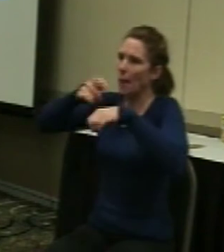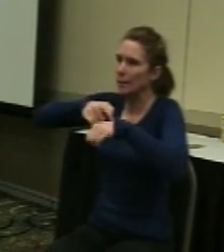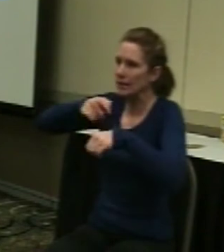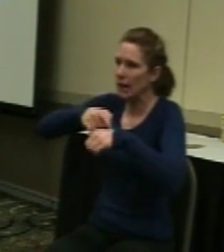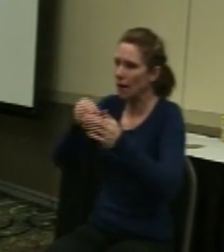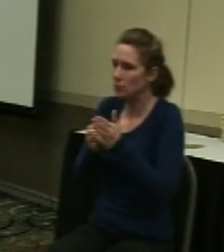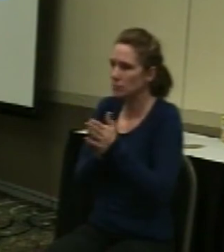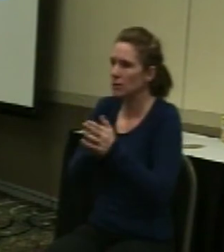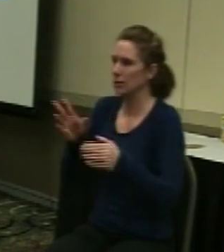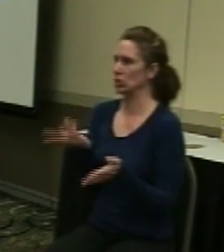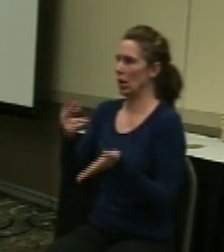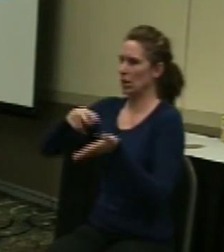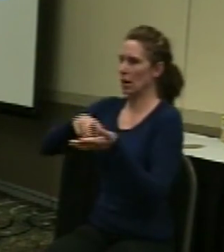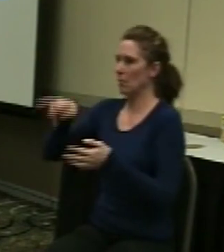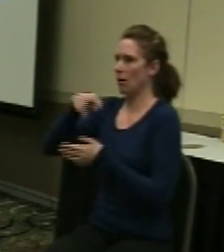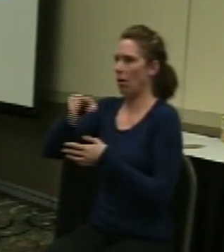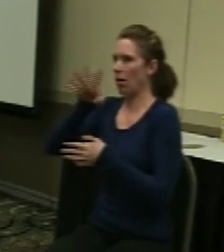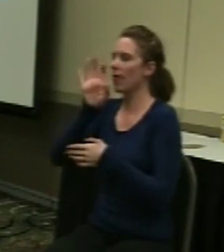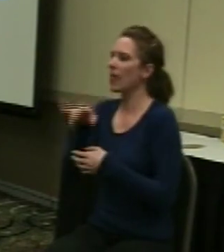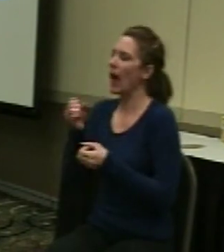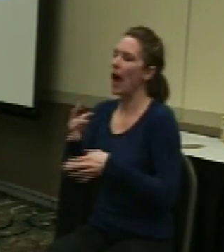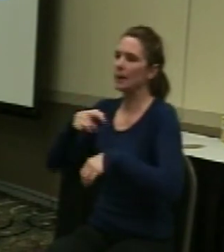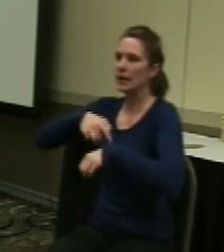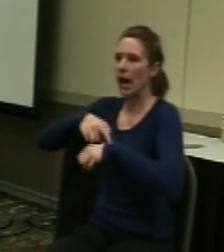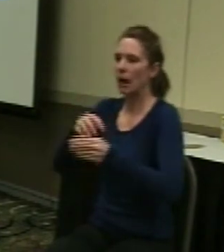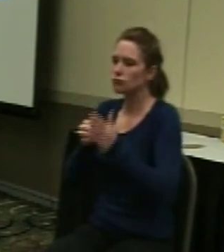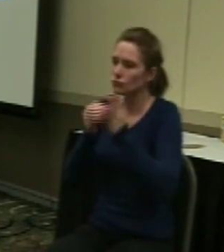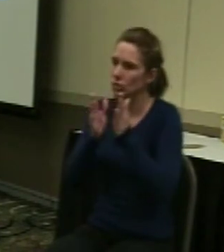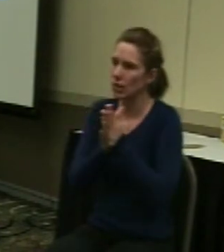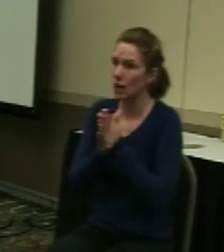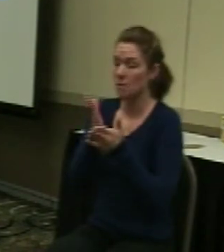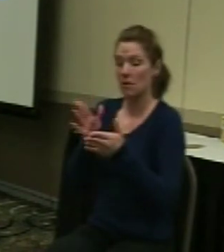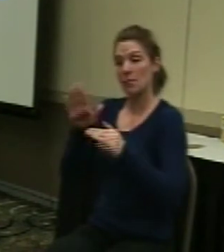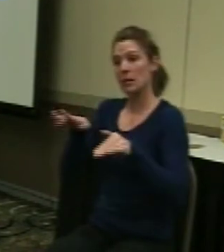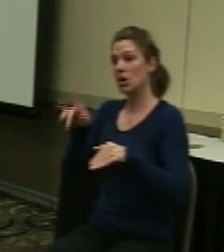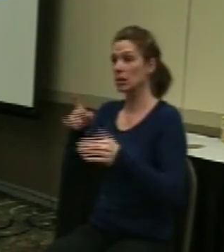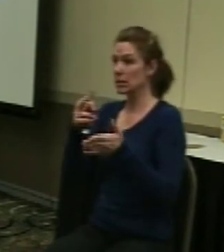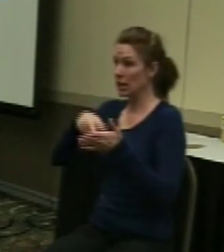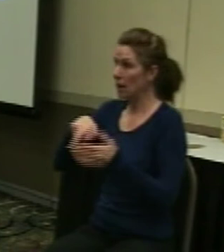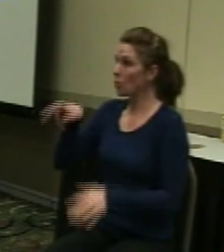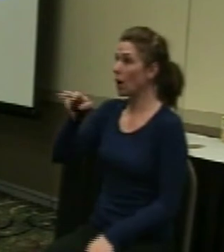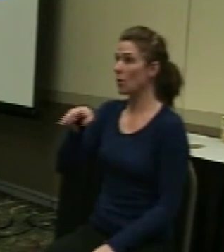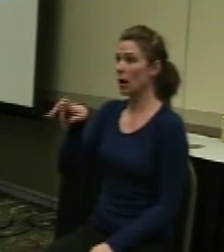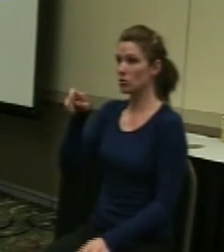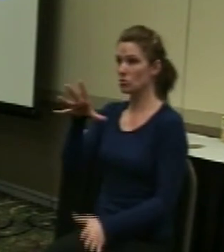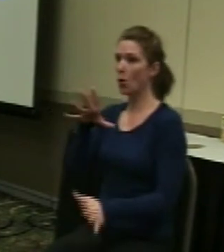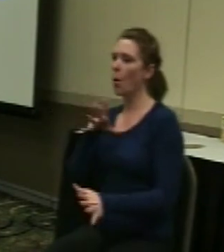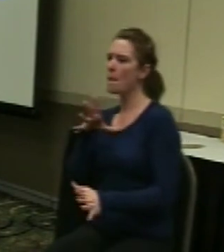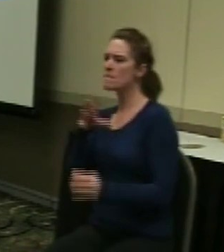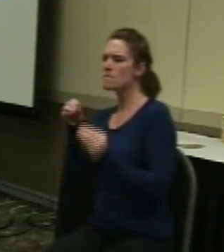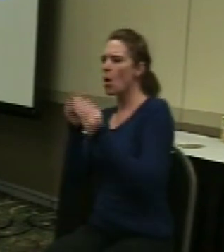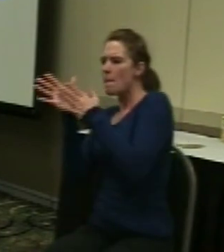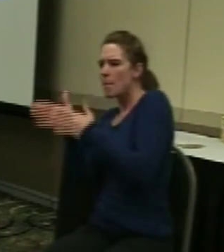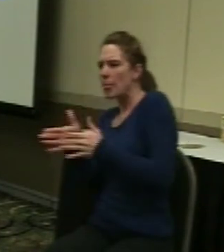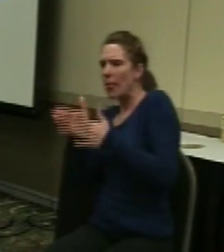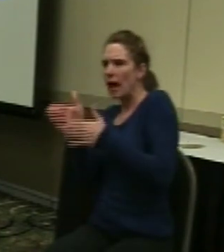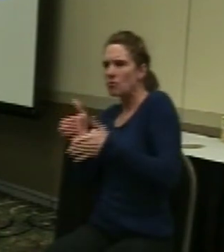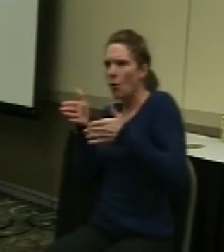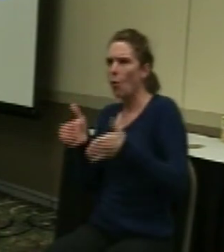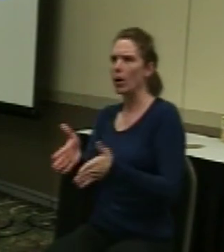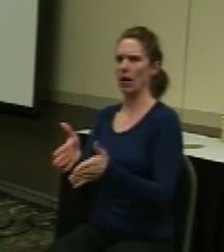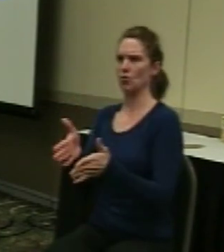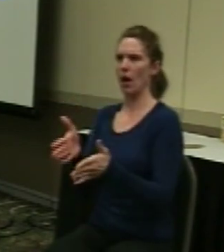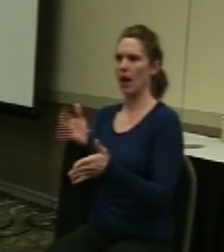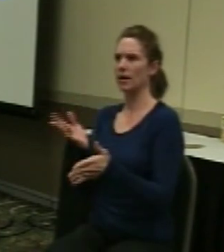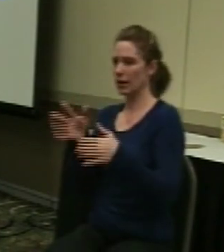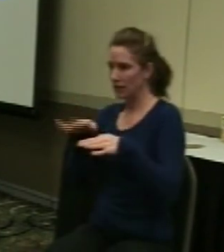his seat? And maybe the child actually needs to leave his seat, so do it in a more planful and more organized